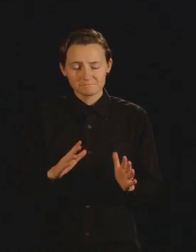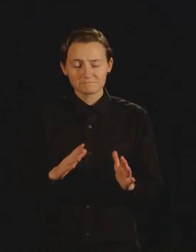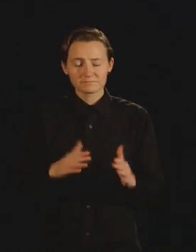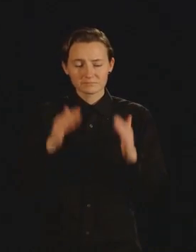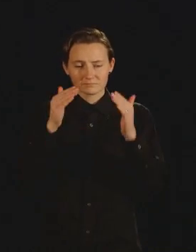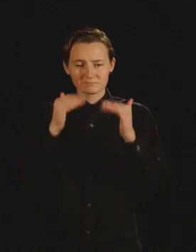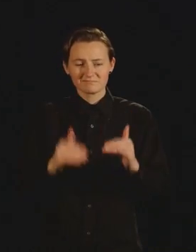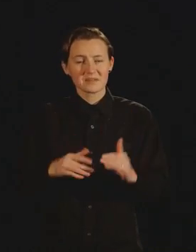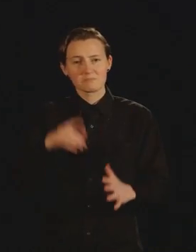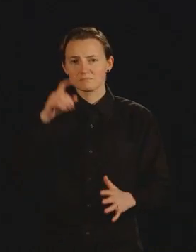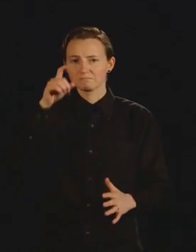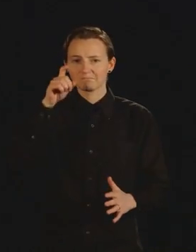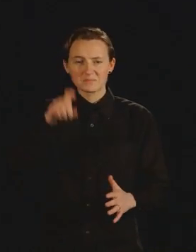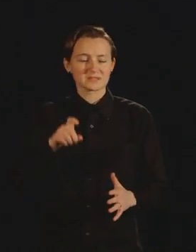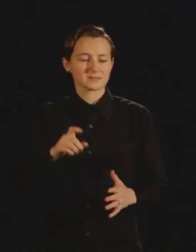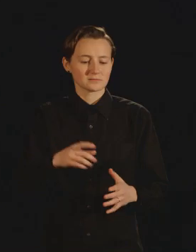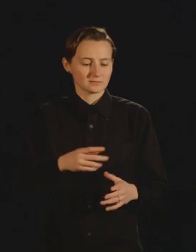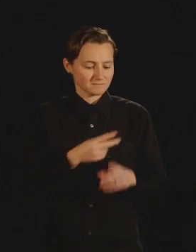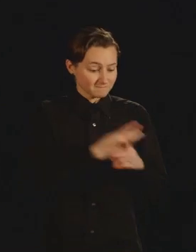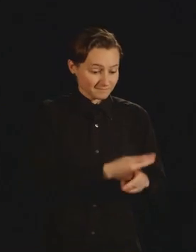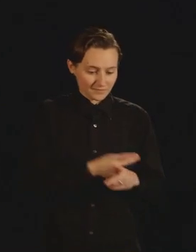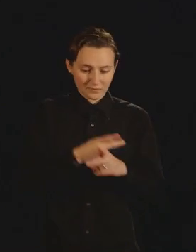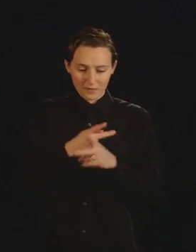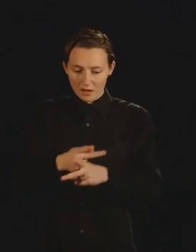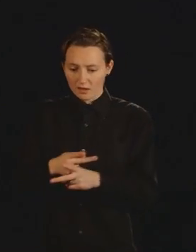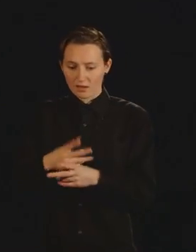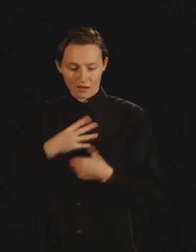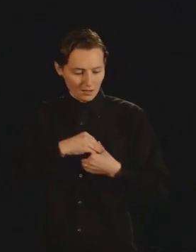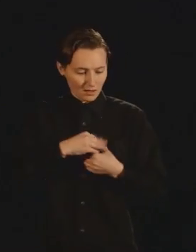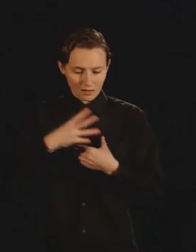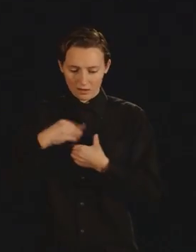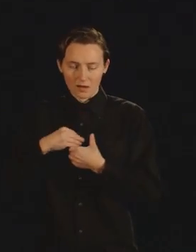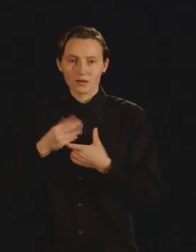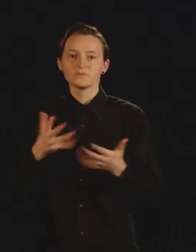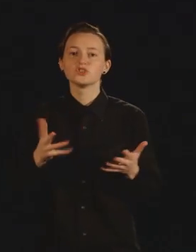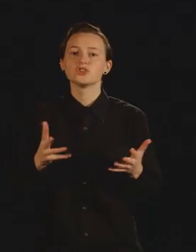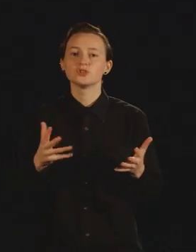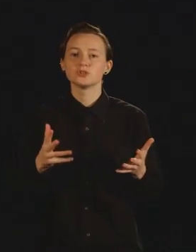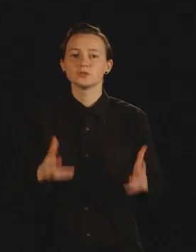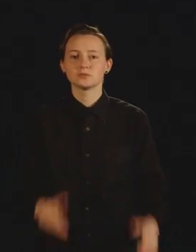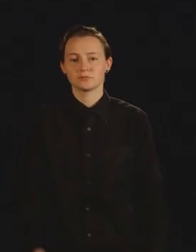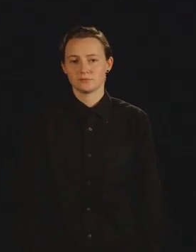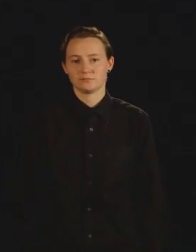First of all, I think it's time that we women stopped being the keepers of all emotion.